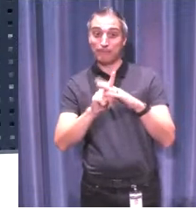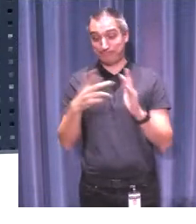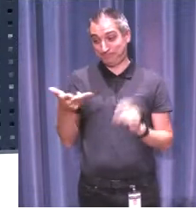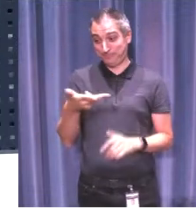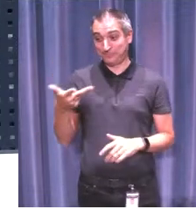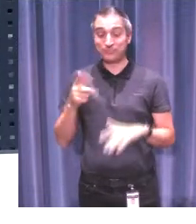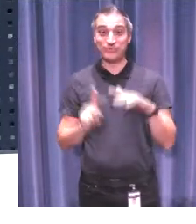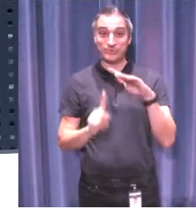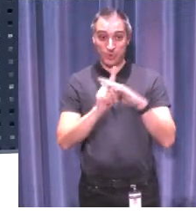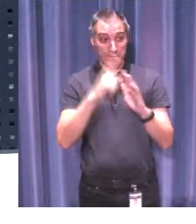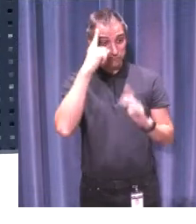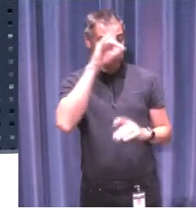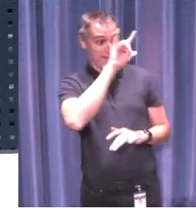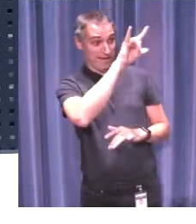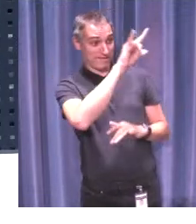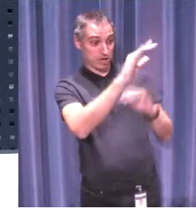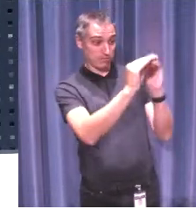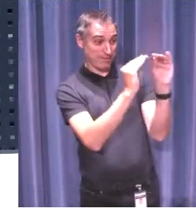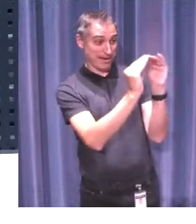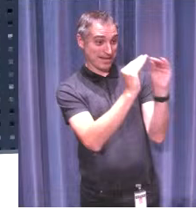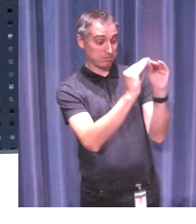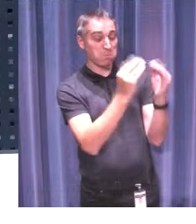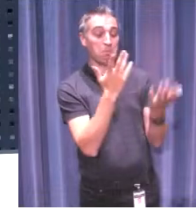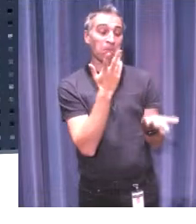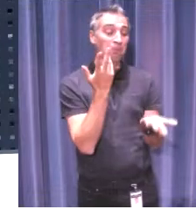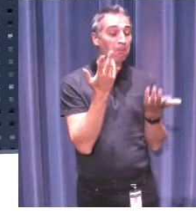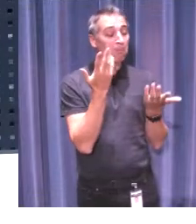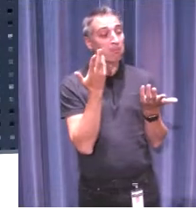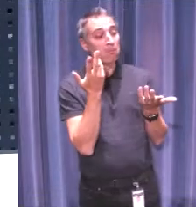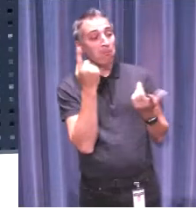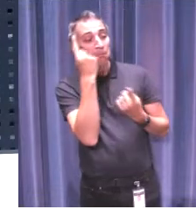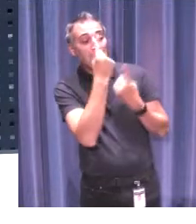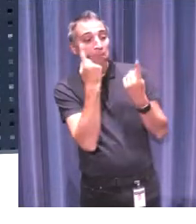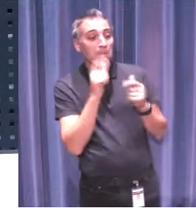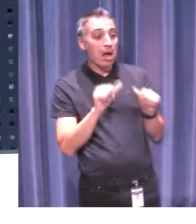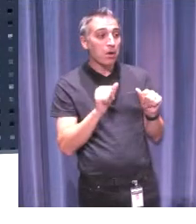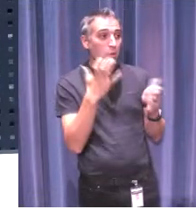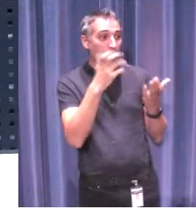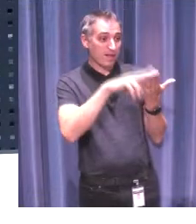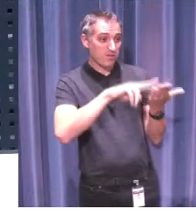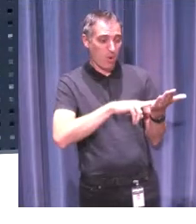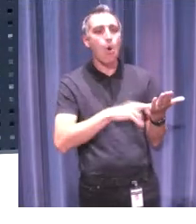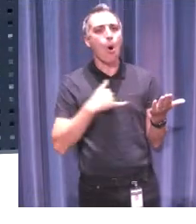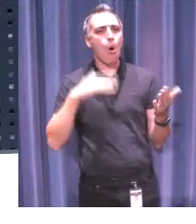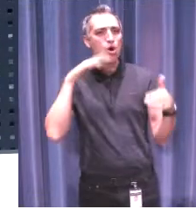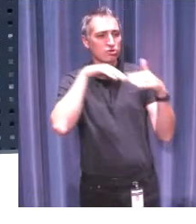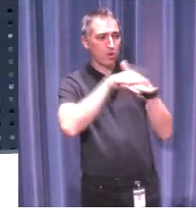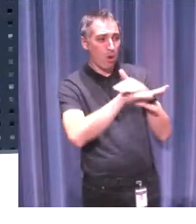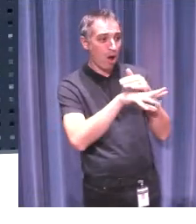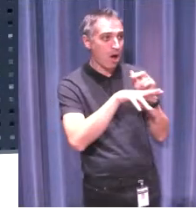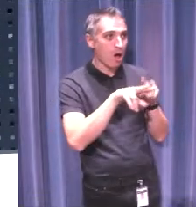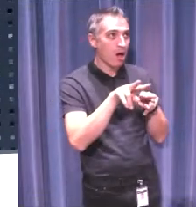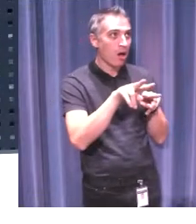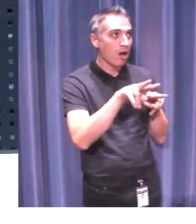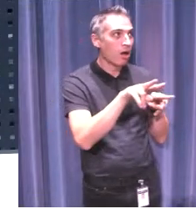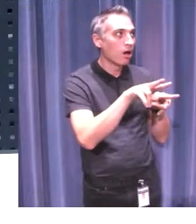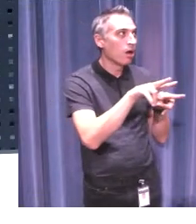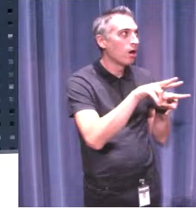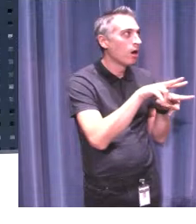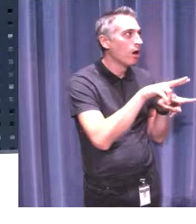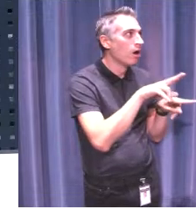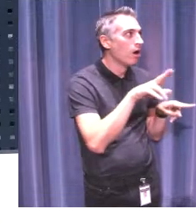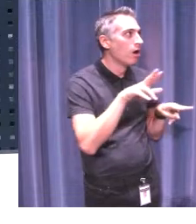the aviation maintenance to think about enrolling there, they're going to enroll. I mean, you just walk in the